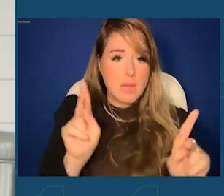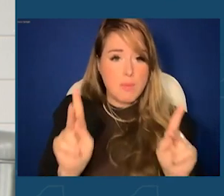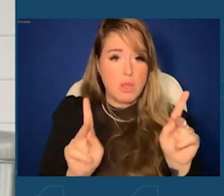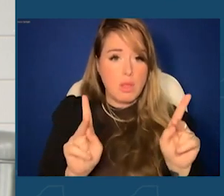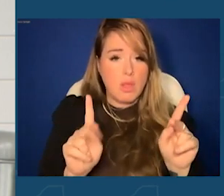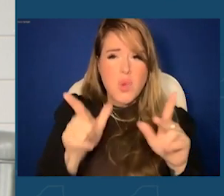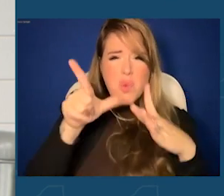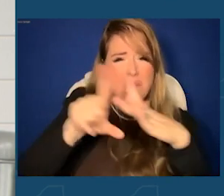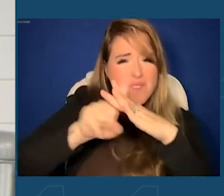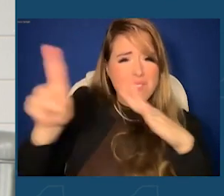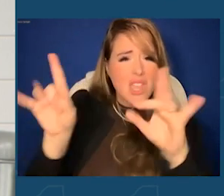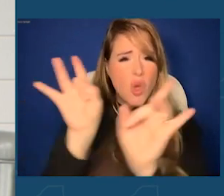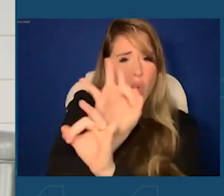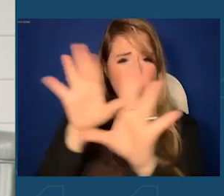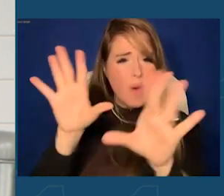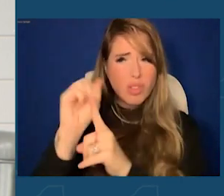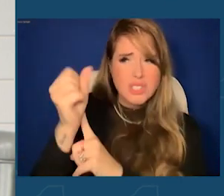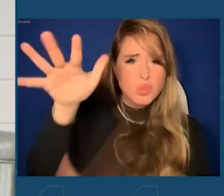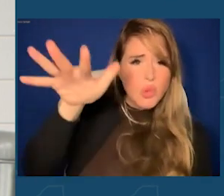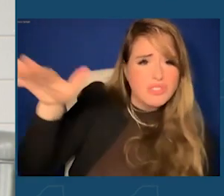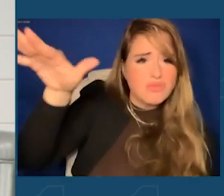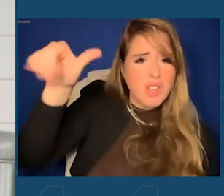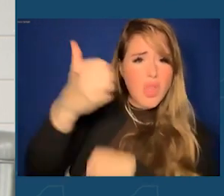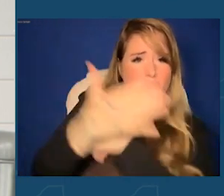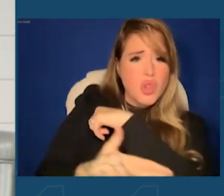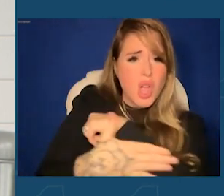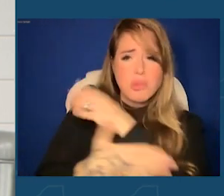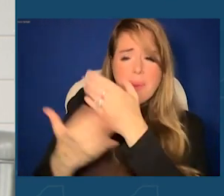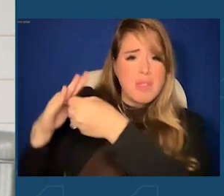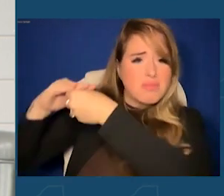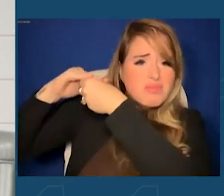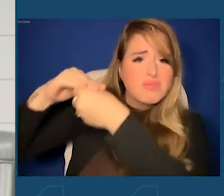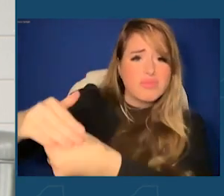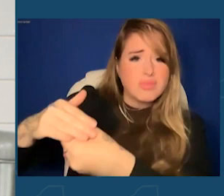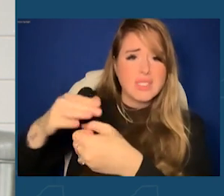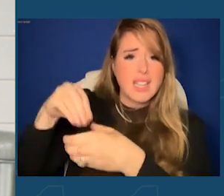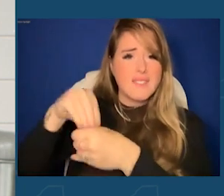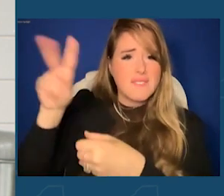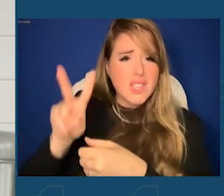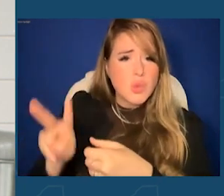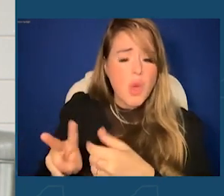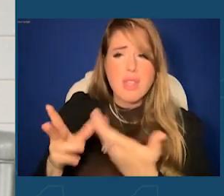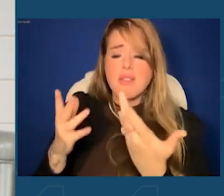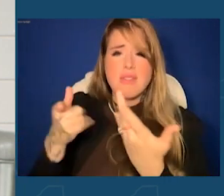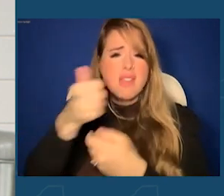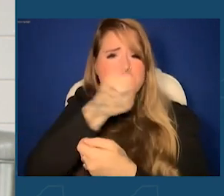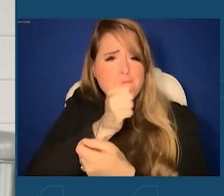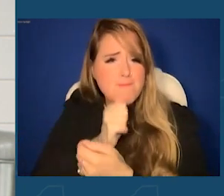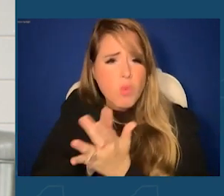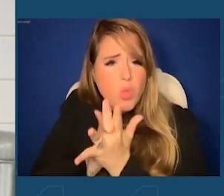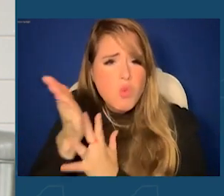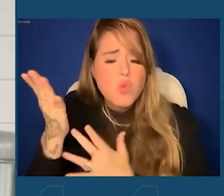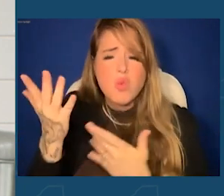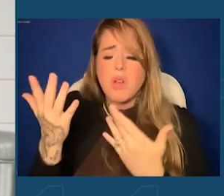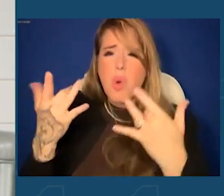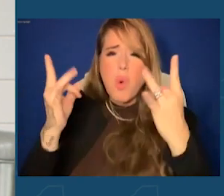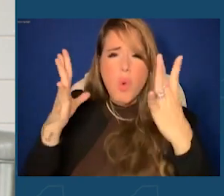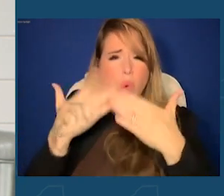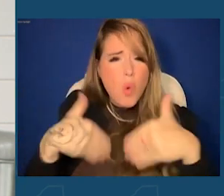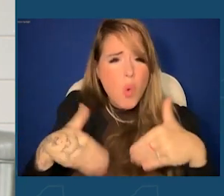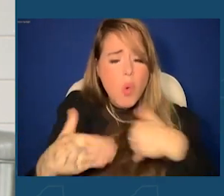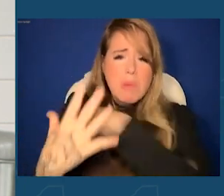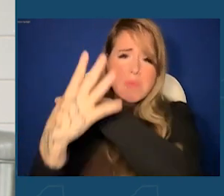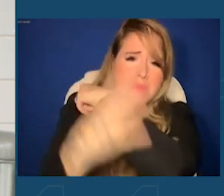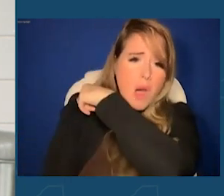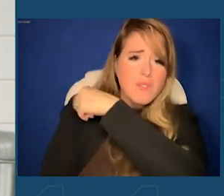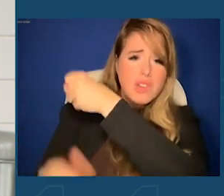terrifying circumstances, whether it's an oppressive regime in Venezuela, economic circumstances, great poverty,